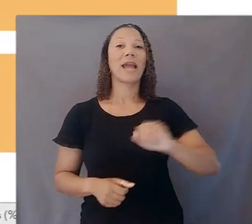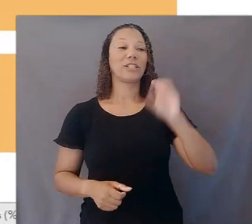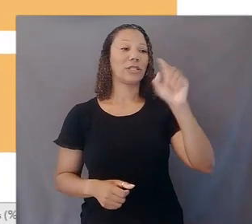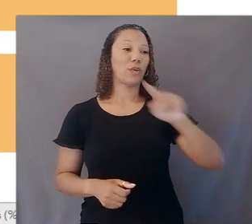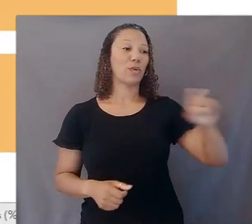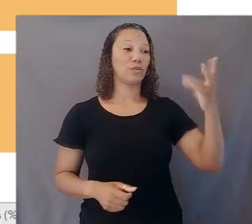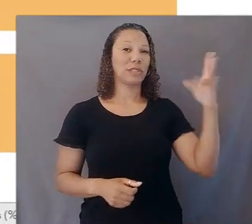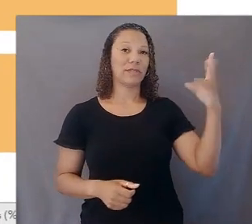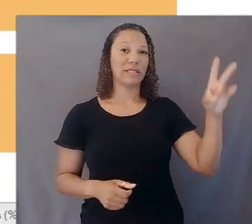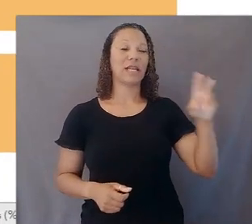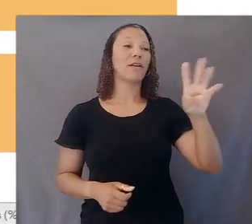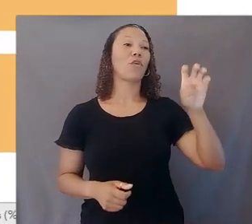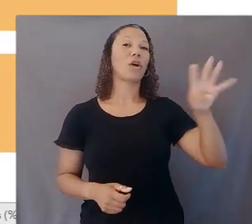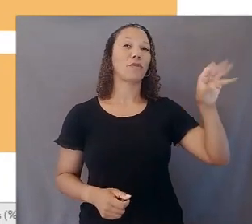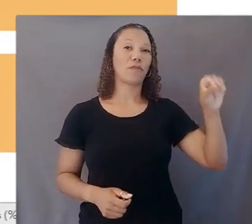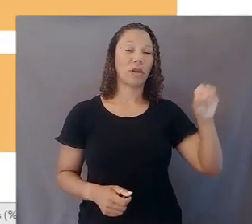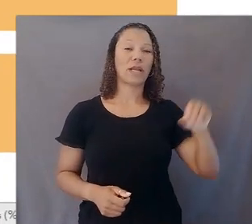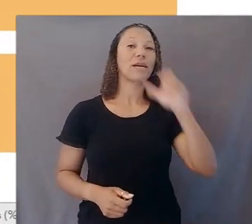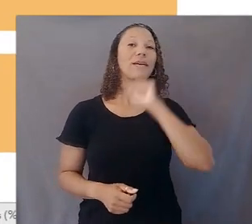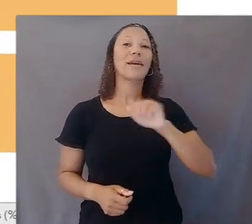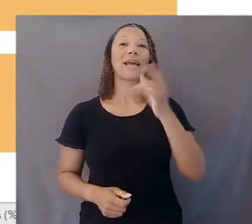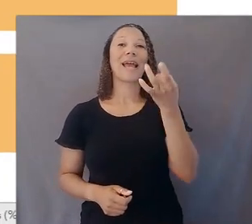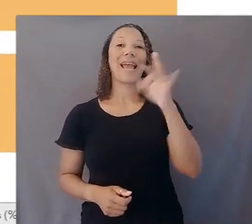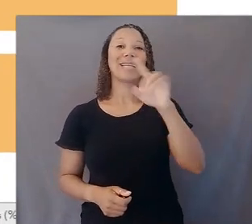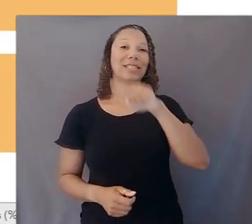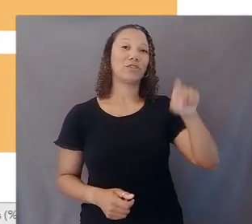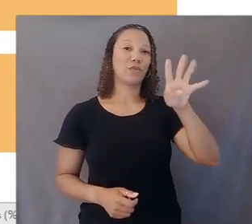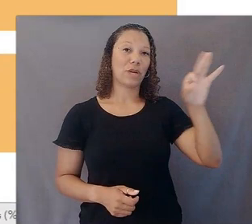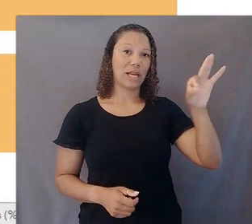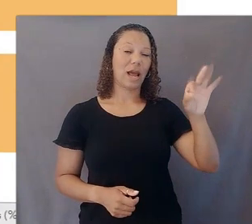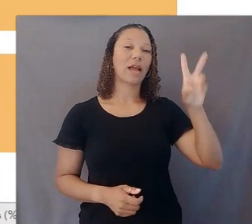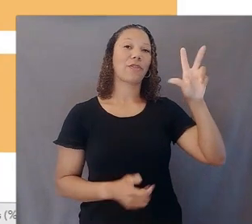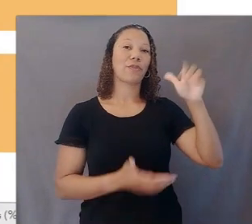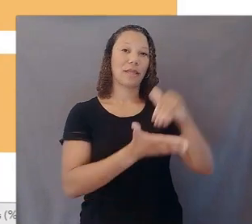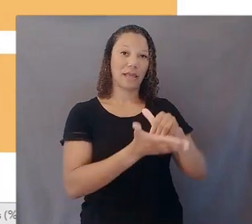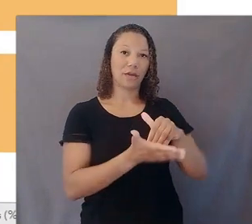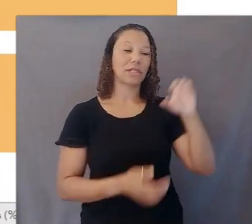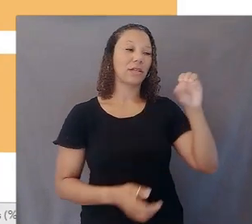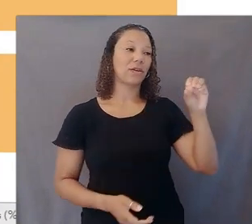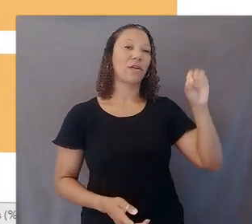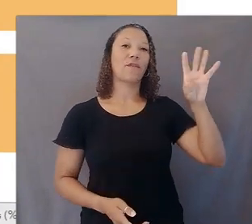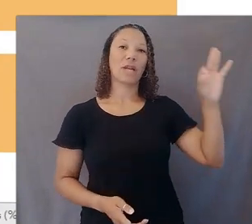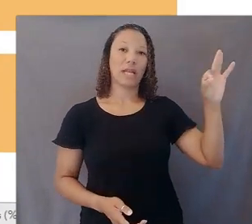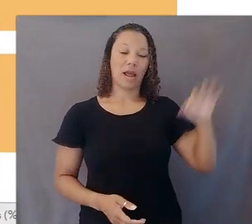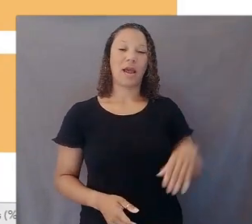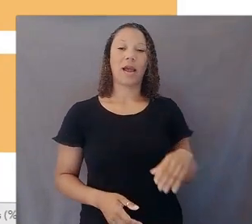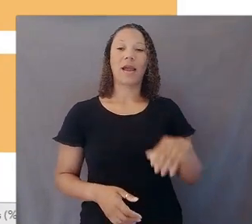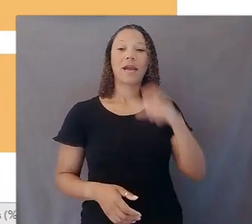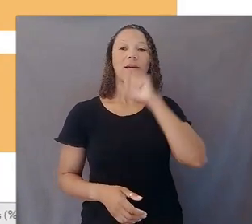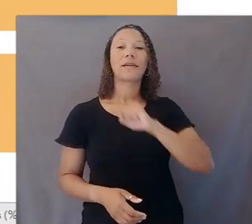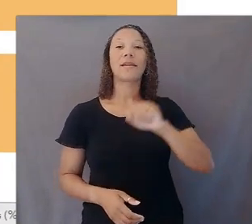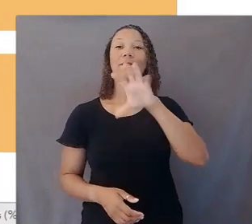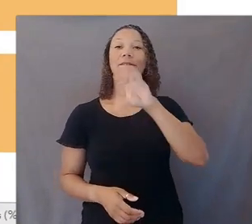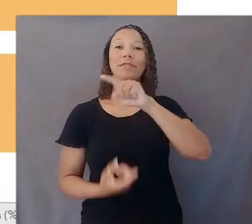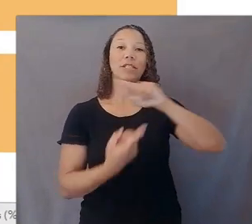there are 440. In ages 18 to 49, there are 3,049. And in age groups 50 through 64,